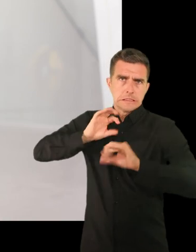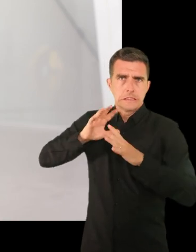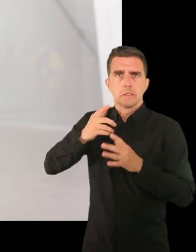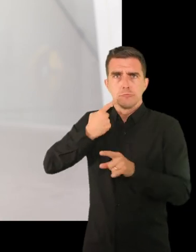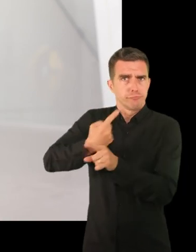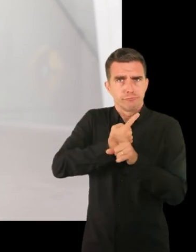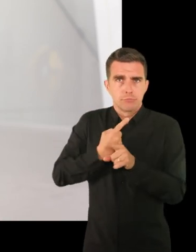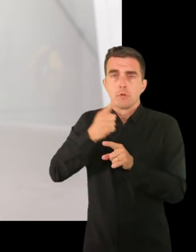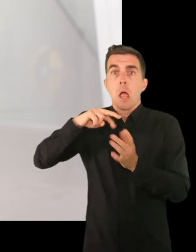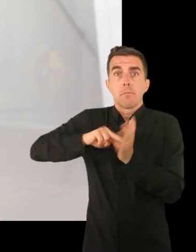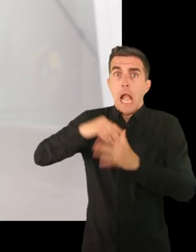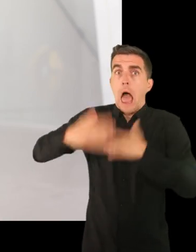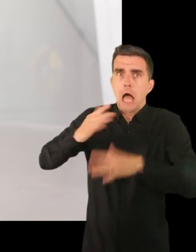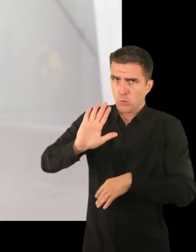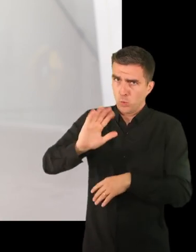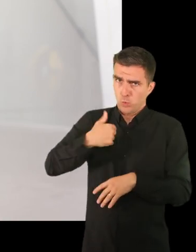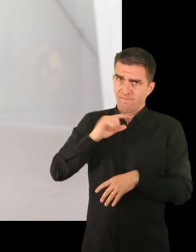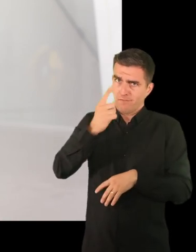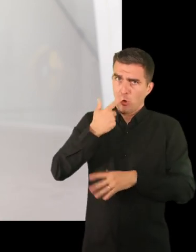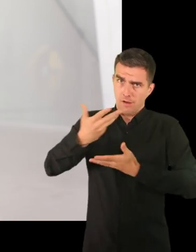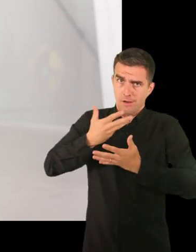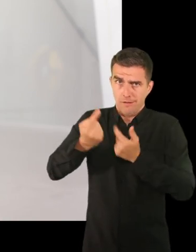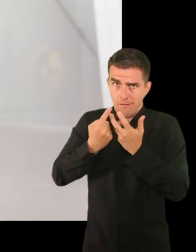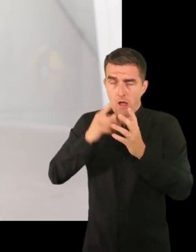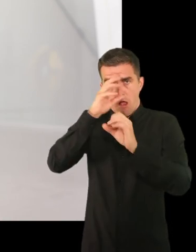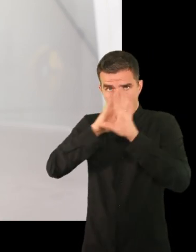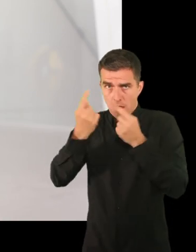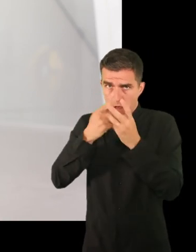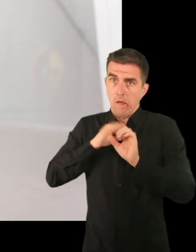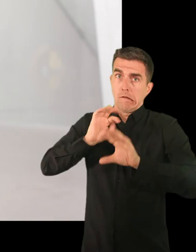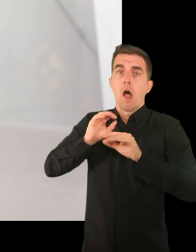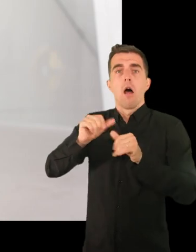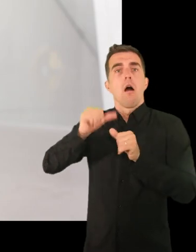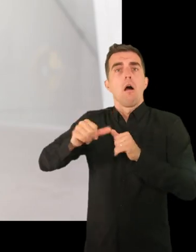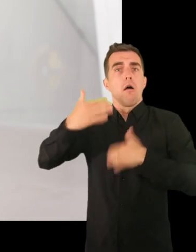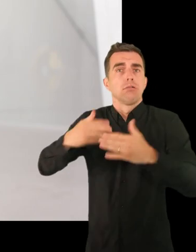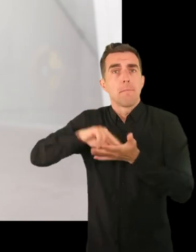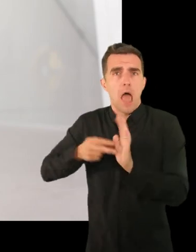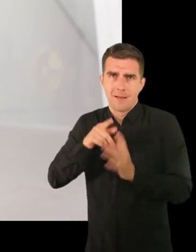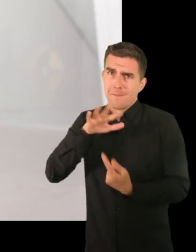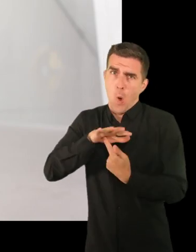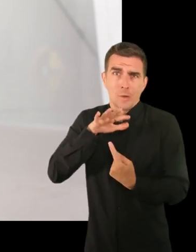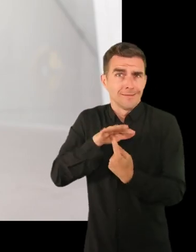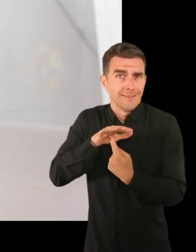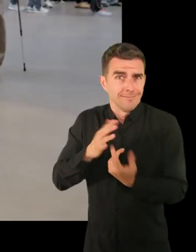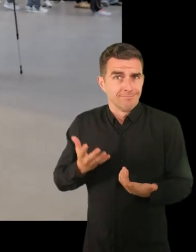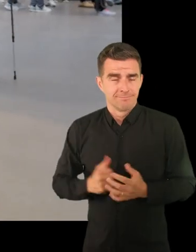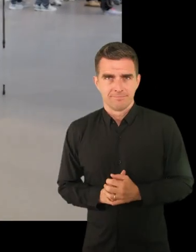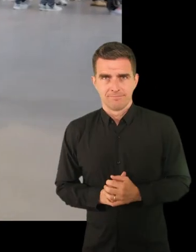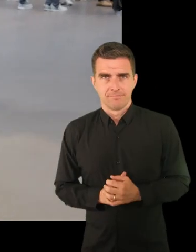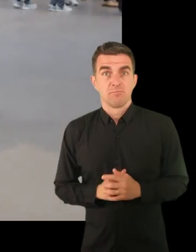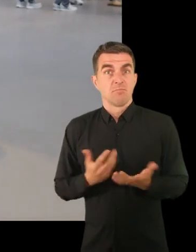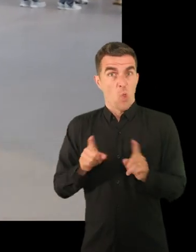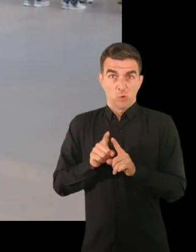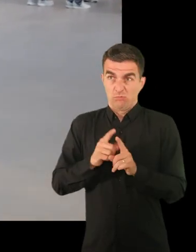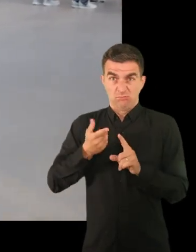in conversations before the planning's even started, because I feel having conversations like this are so important, and